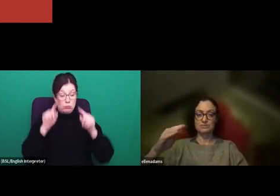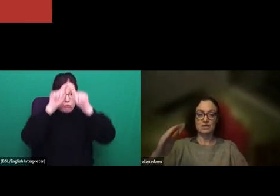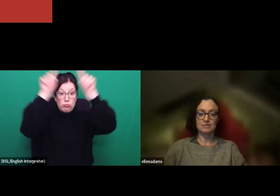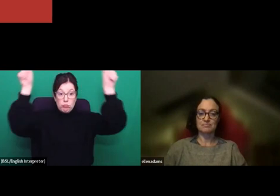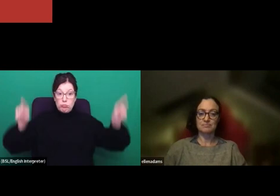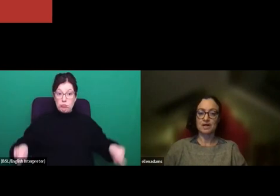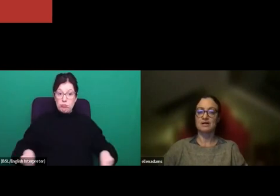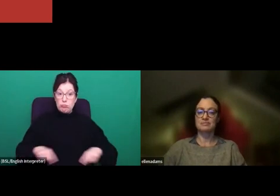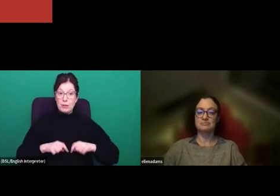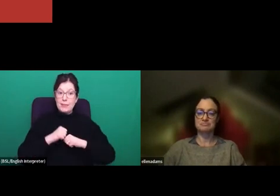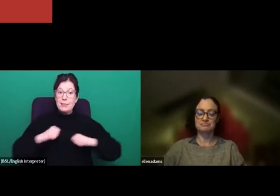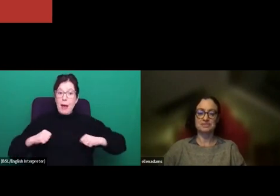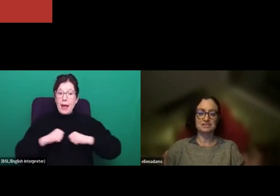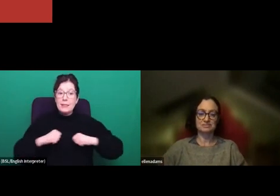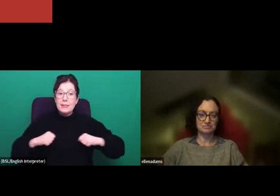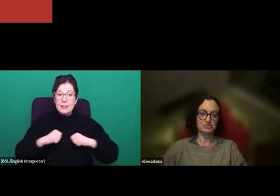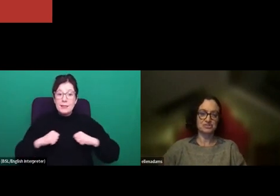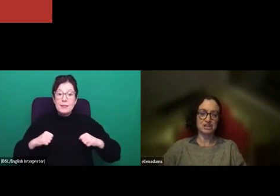is